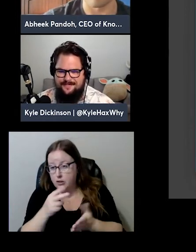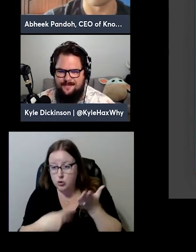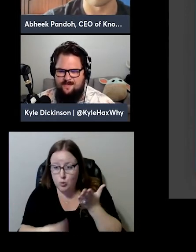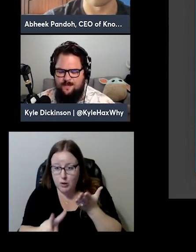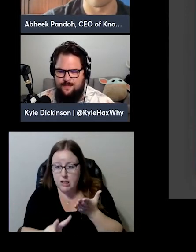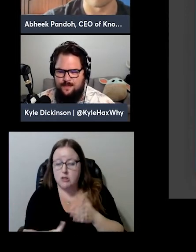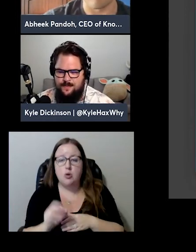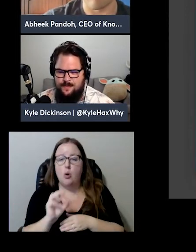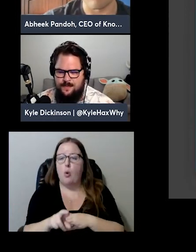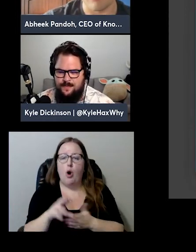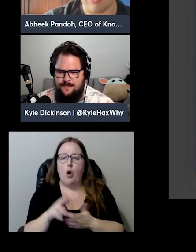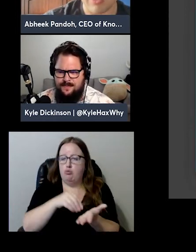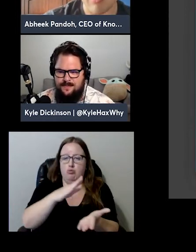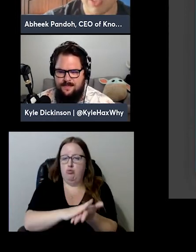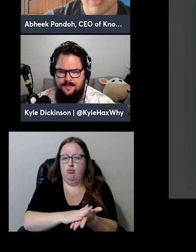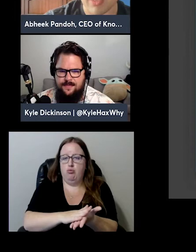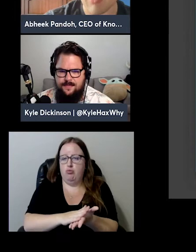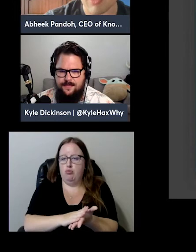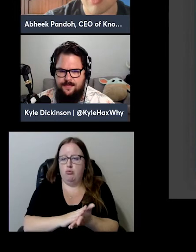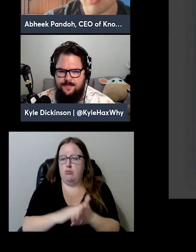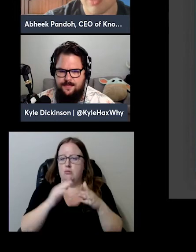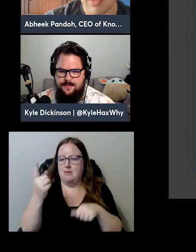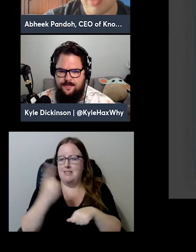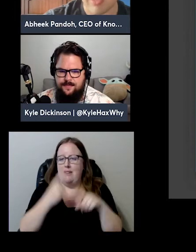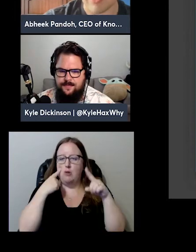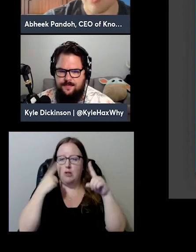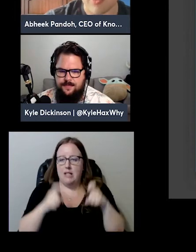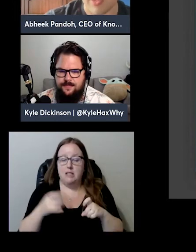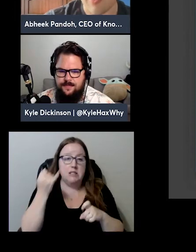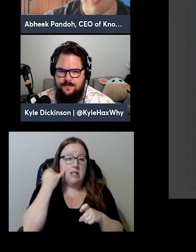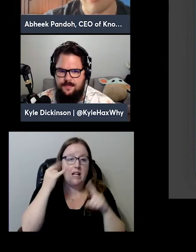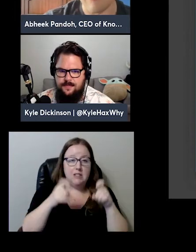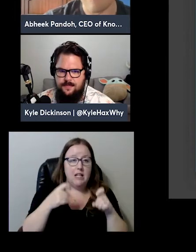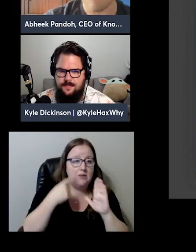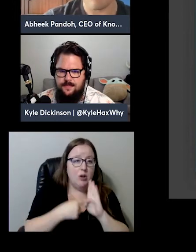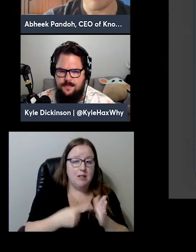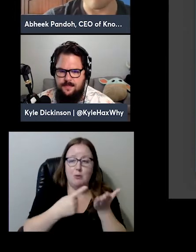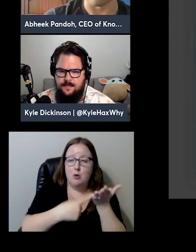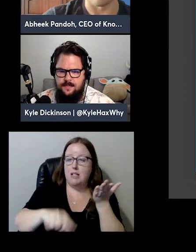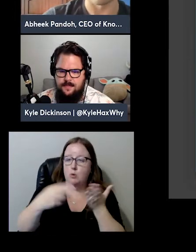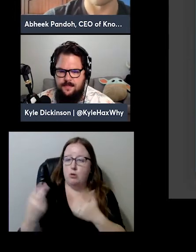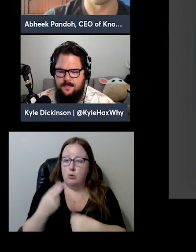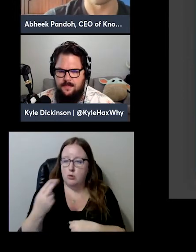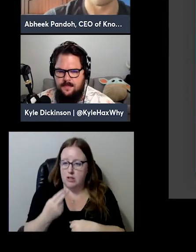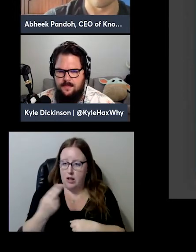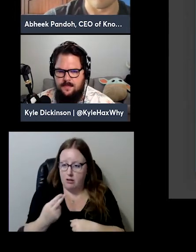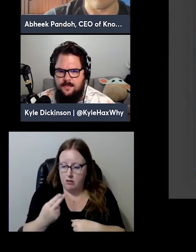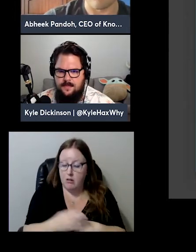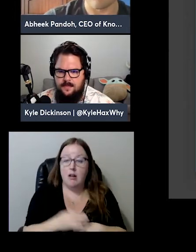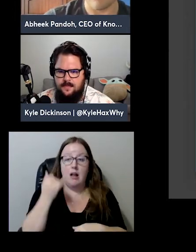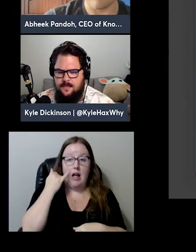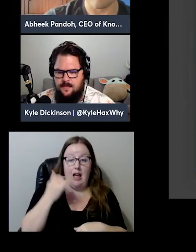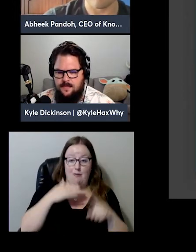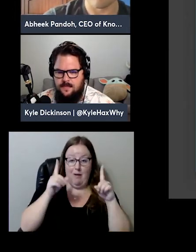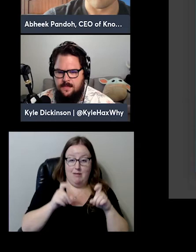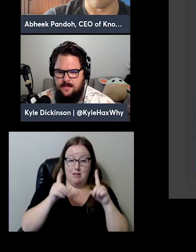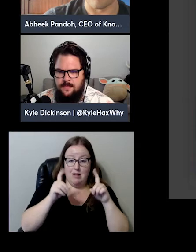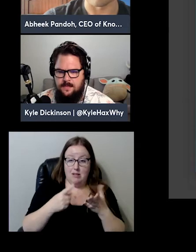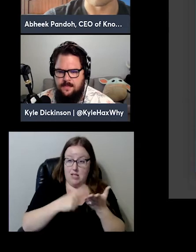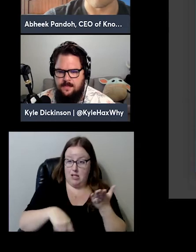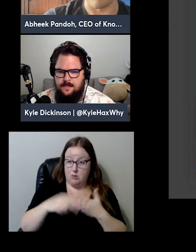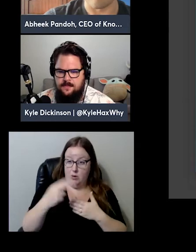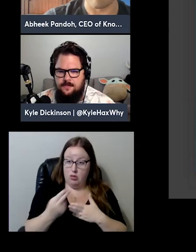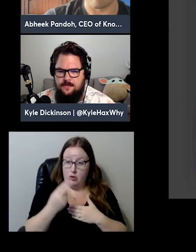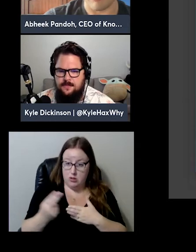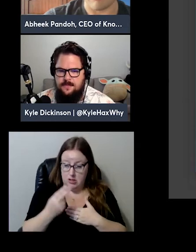just put in the date of your exam, right? So let's say my exam is next Thursday, right? If my exam is, next Thursday, I